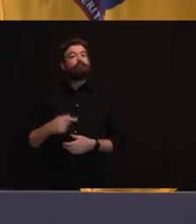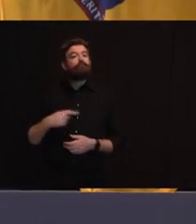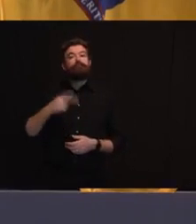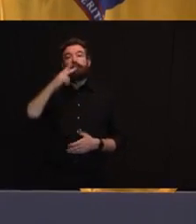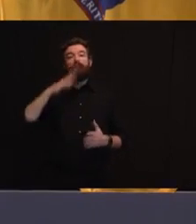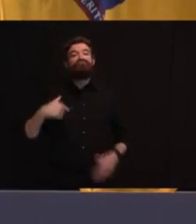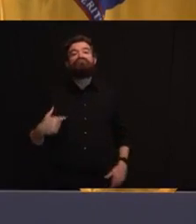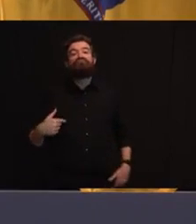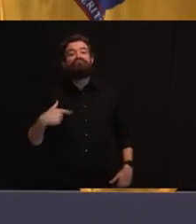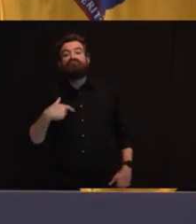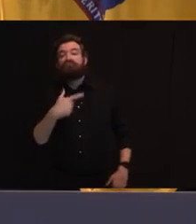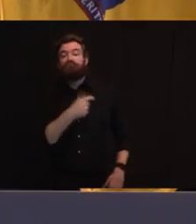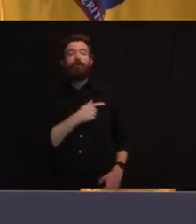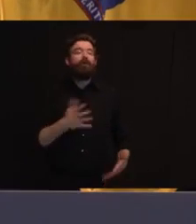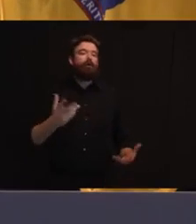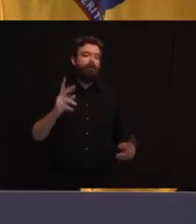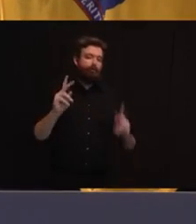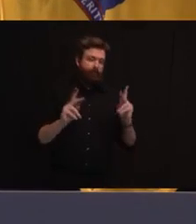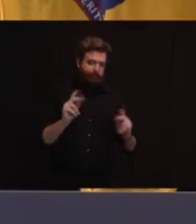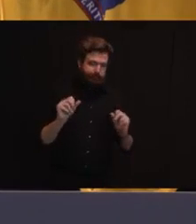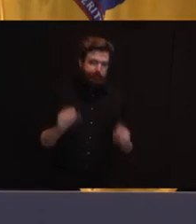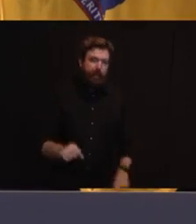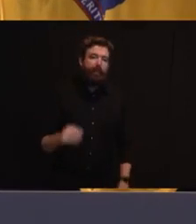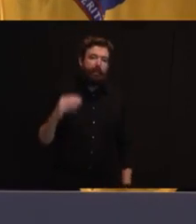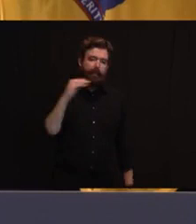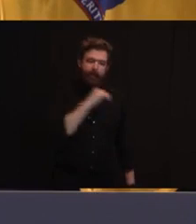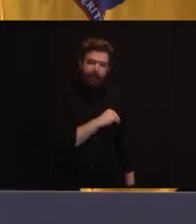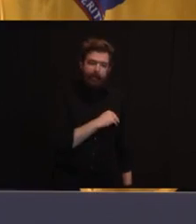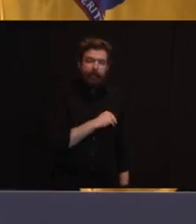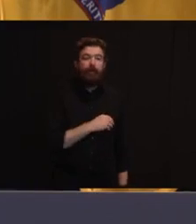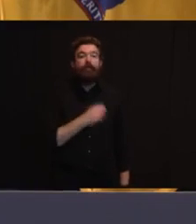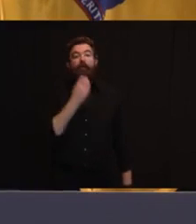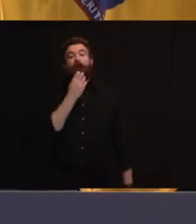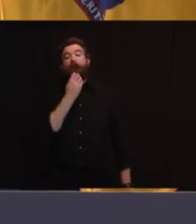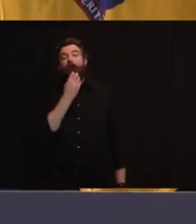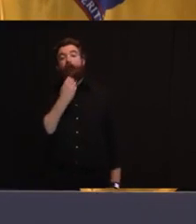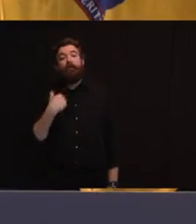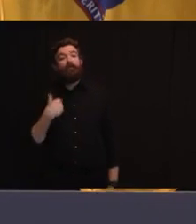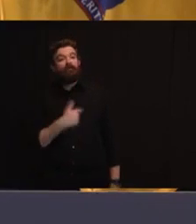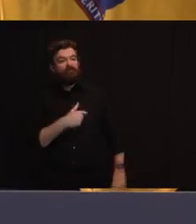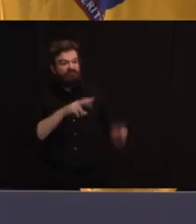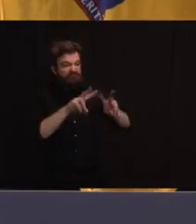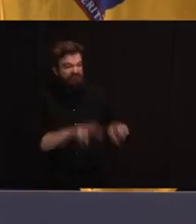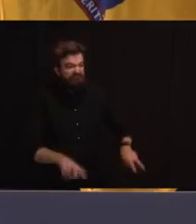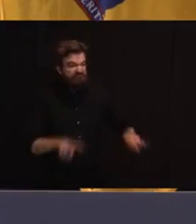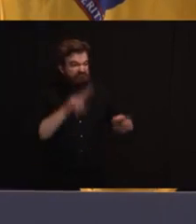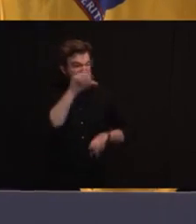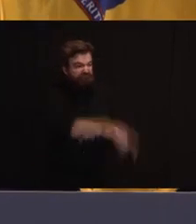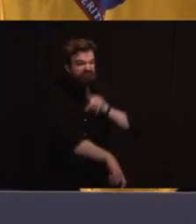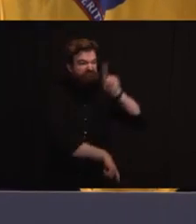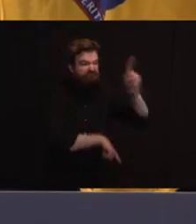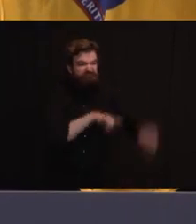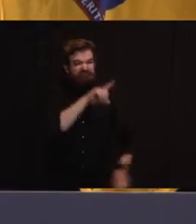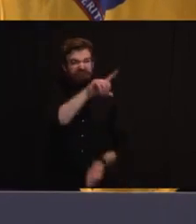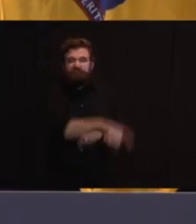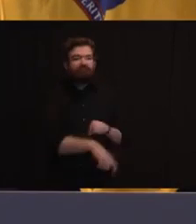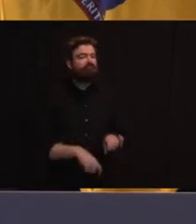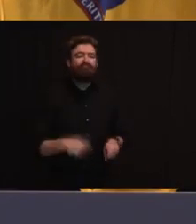We cannot be overly bureaucratic here. We want to get as many shots into people's arms as humanly possible, as fast as